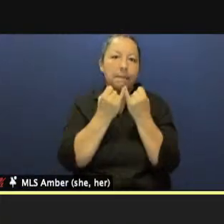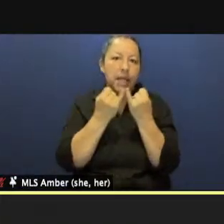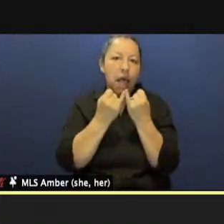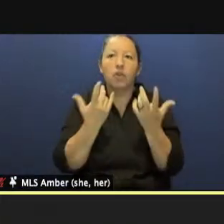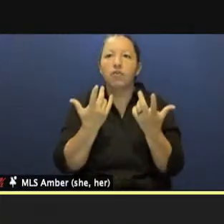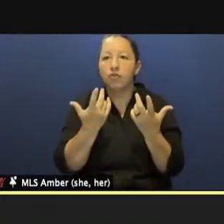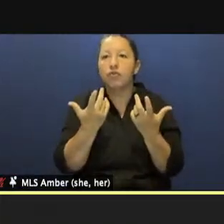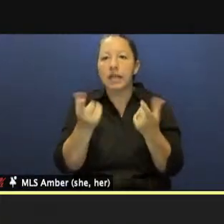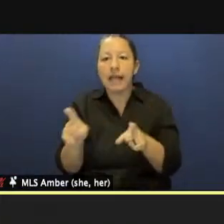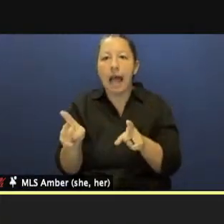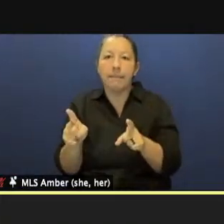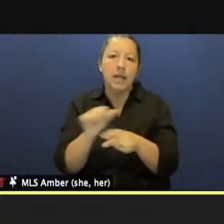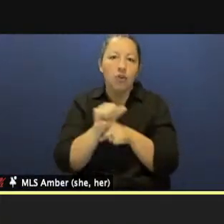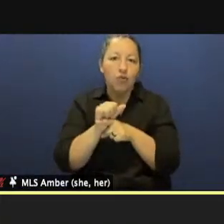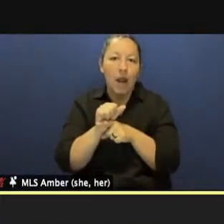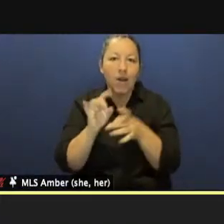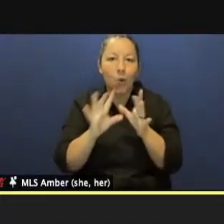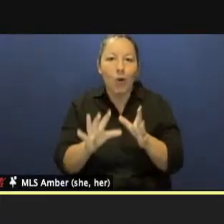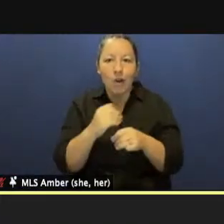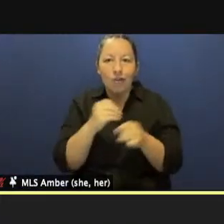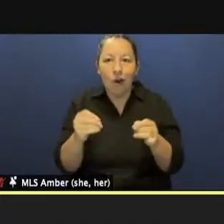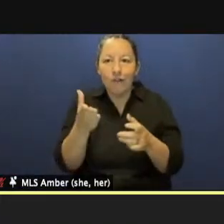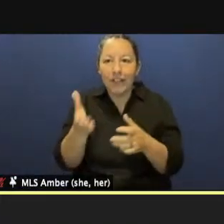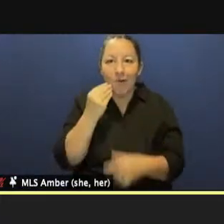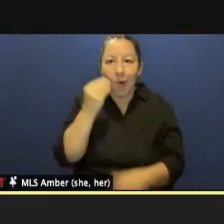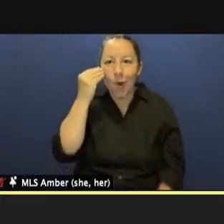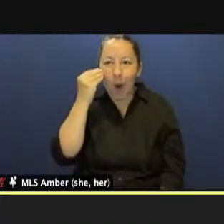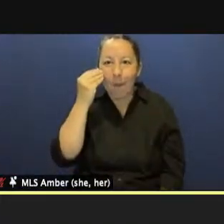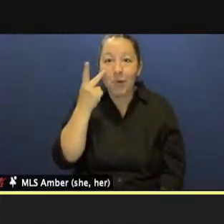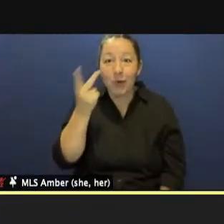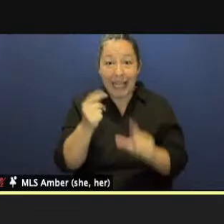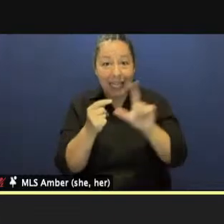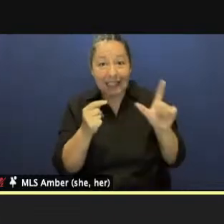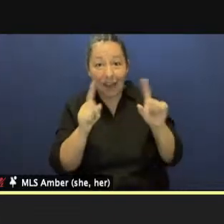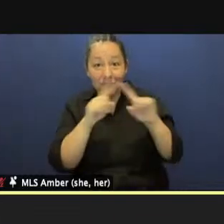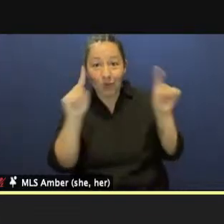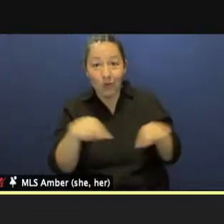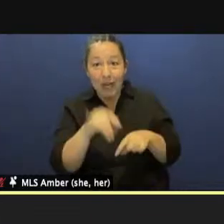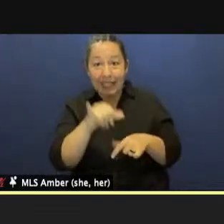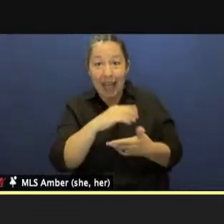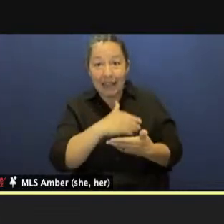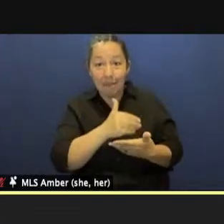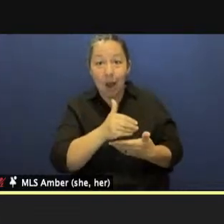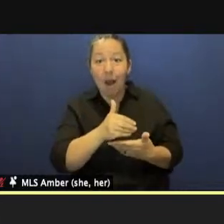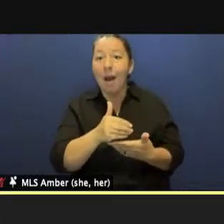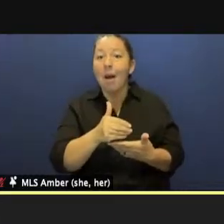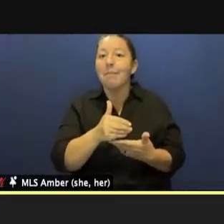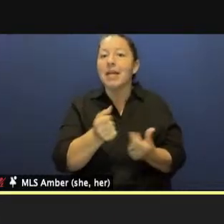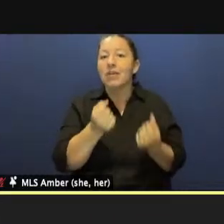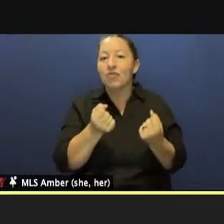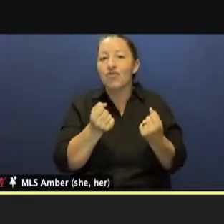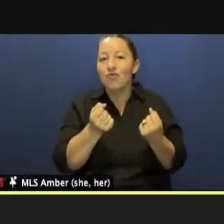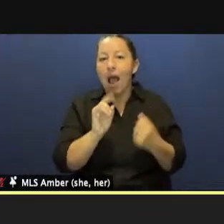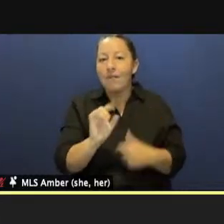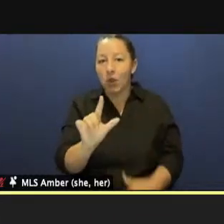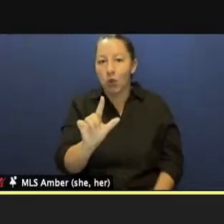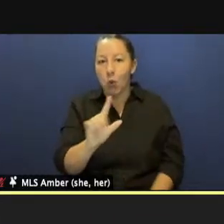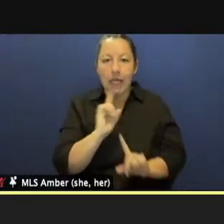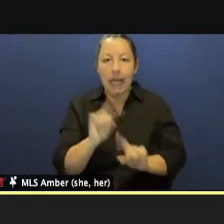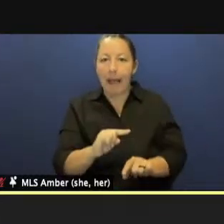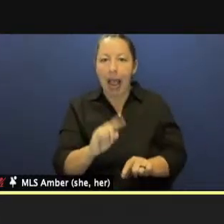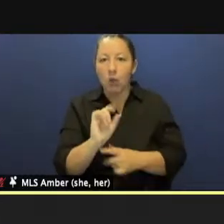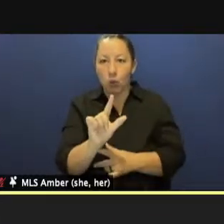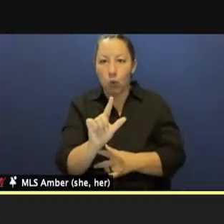coordinators' office at home. And you can see on the left screen there, on that laptop is the driving tool, the commanding tool.